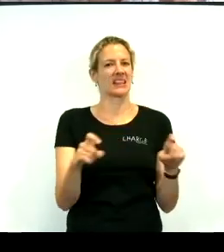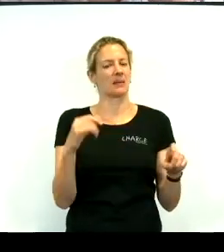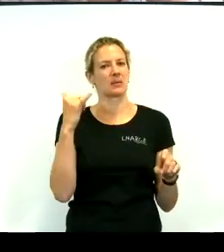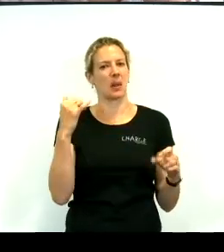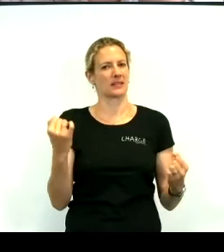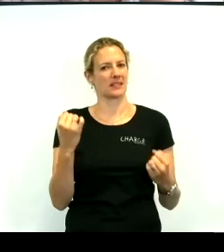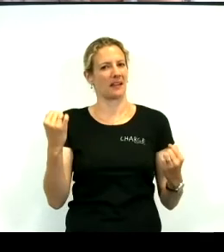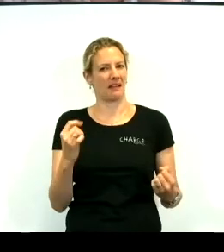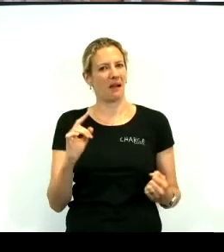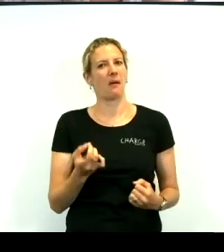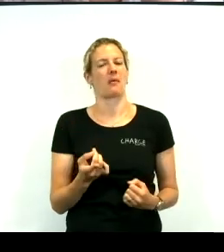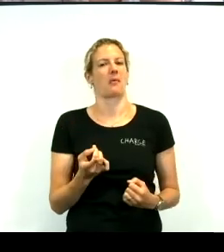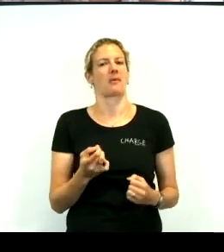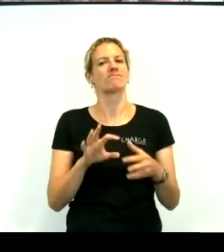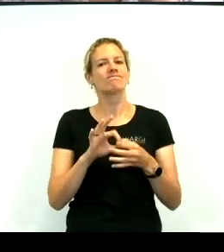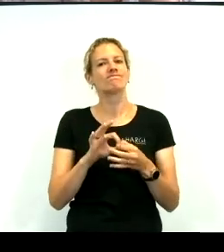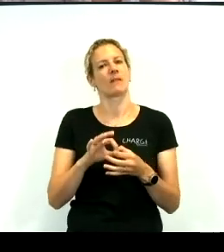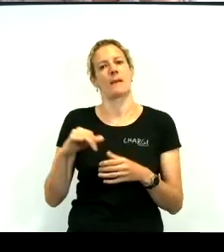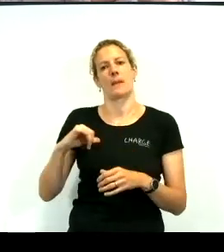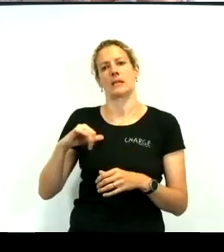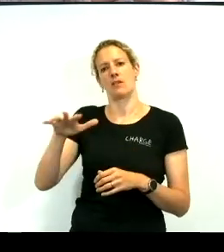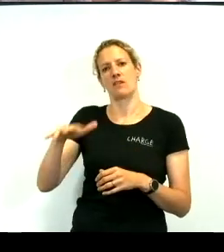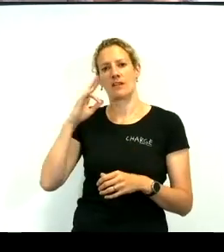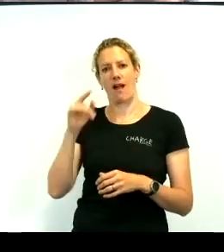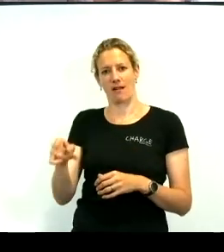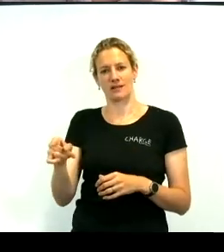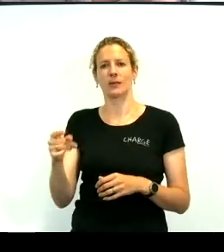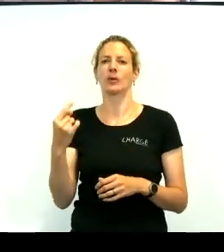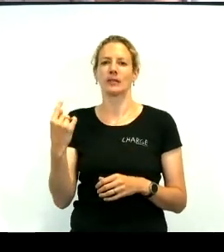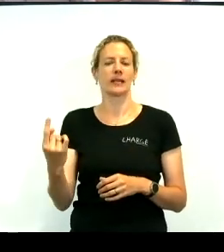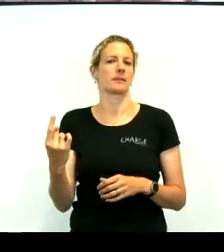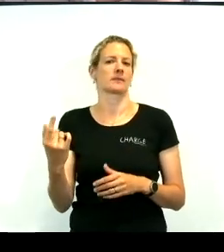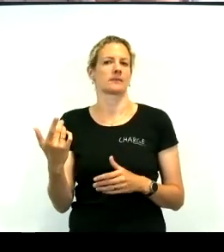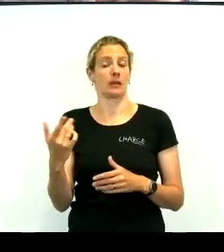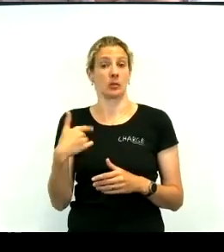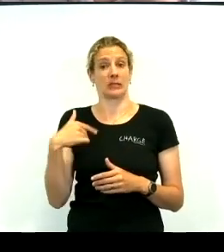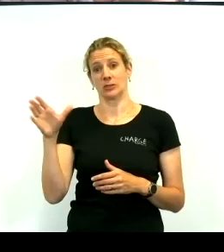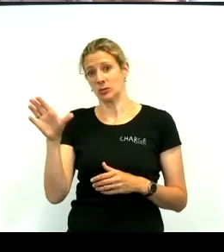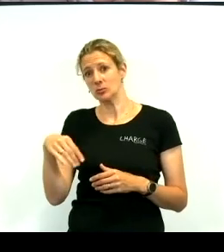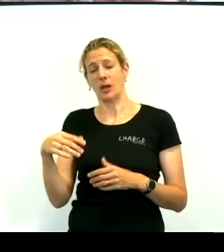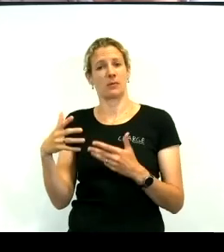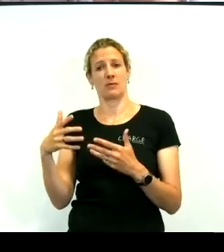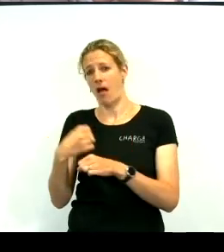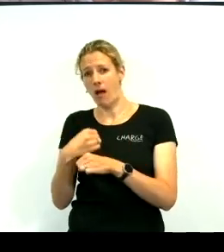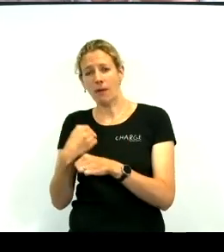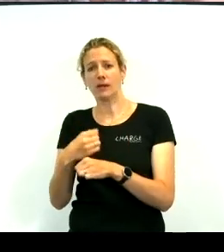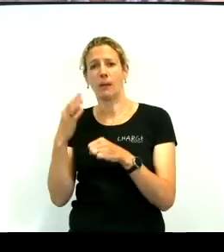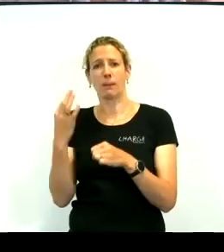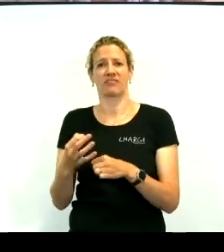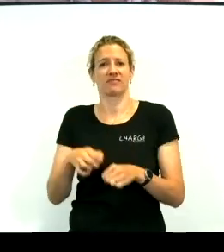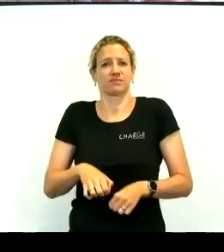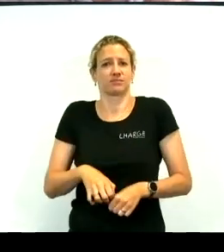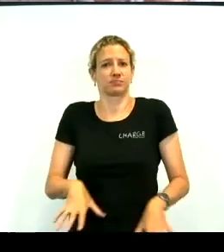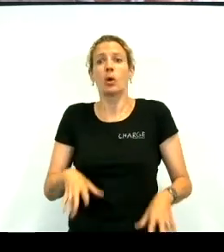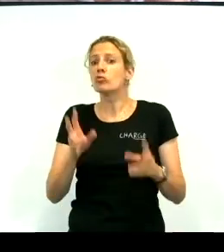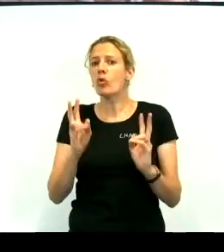Now, this is a very capable young lady, but she clearly doesn't get that sensation that says, my bladder